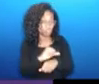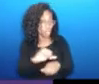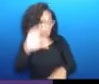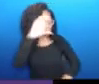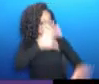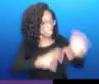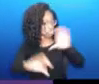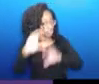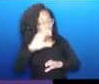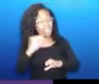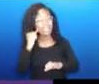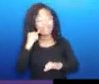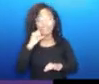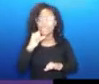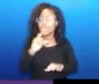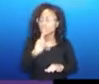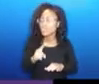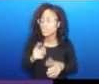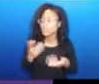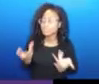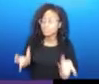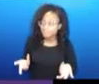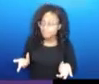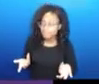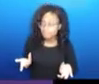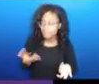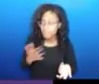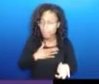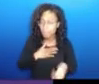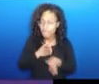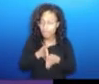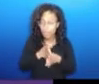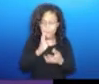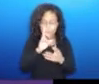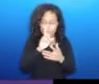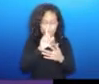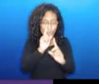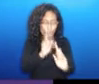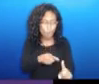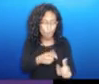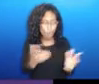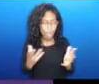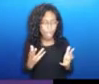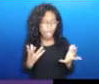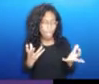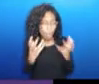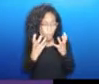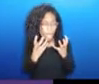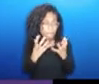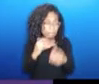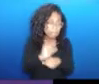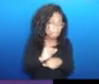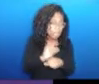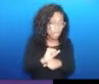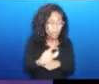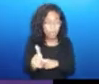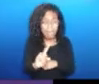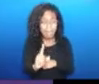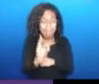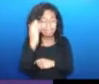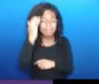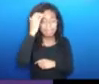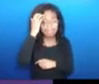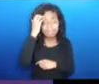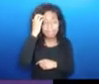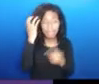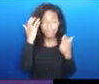If you're not sure of what your career goals are, what type of job you want to get into, then you